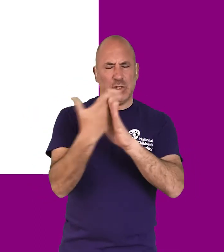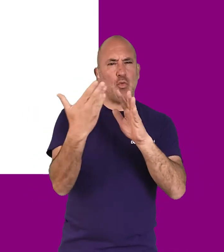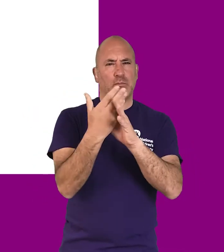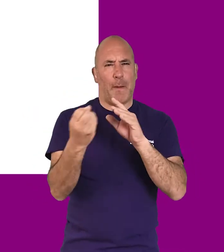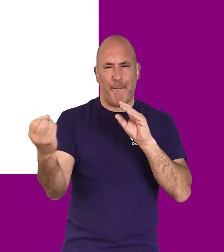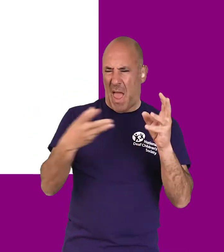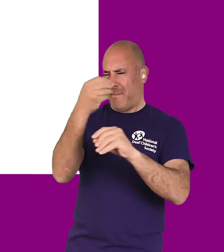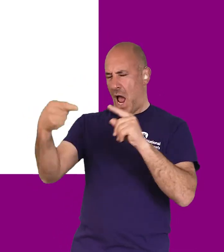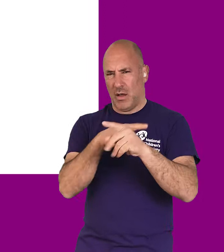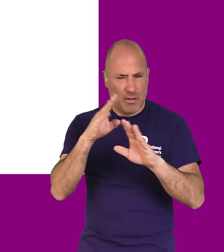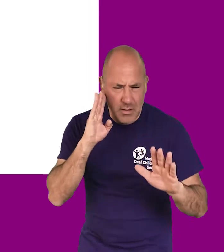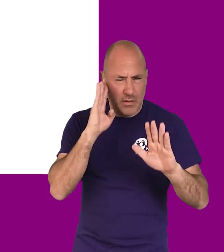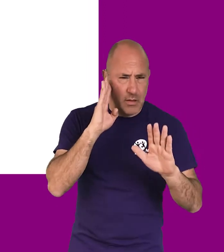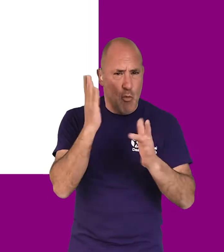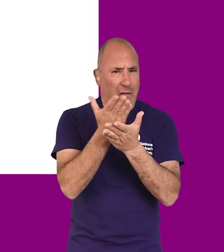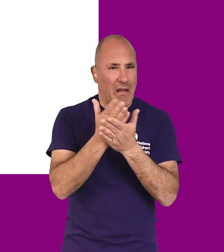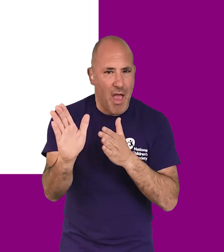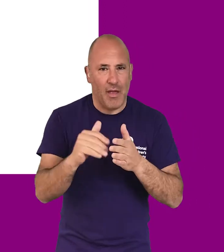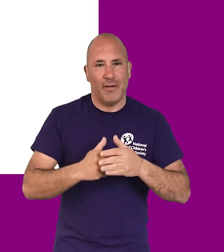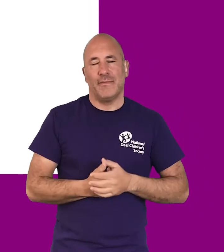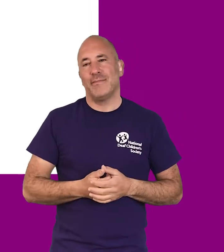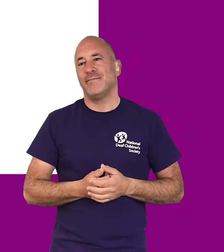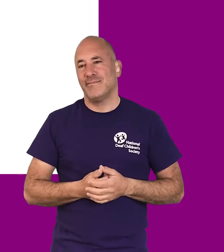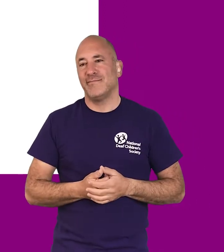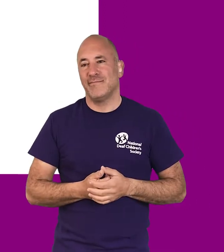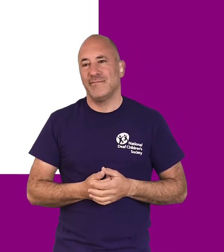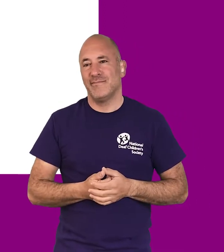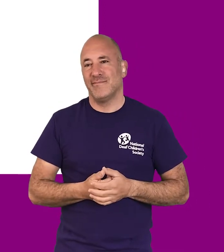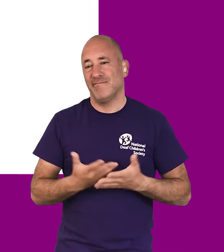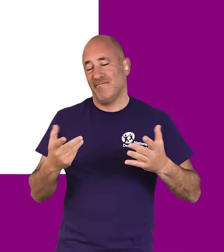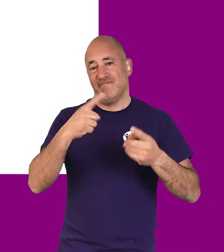the playback, that was interrupting the sound.